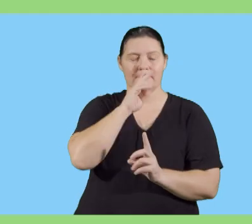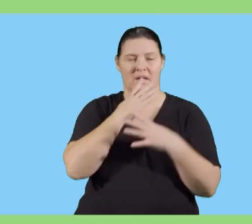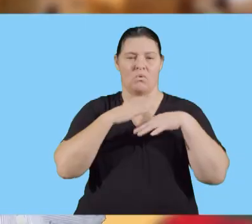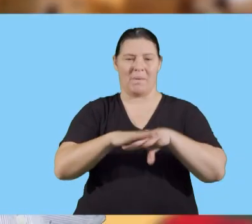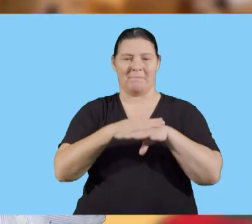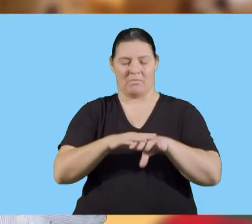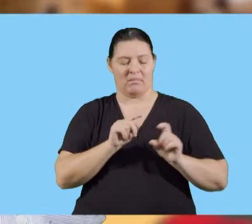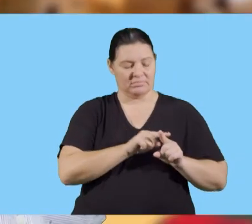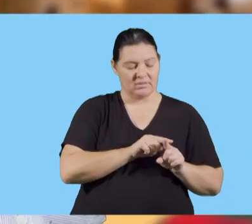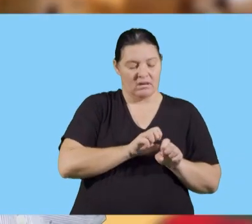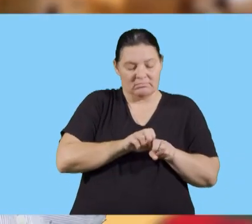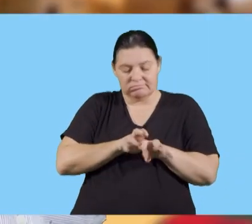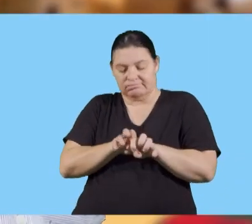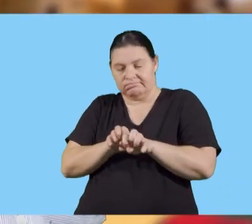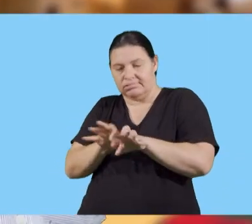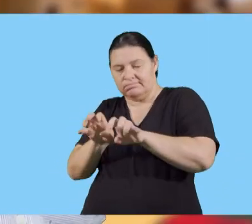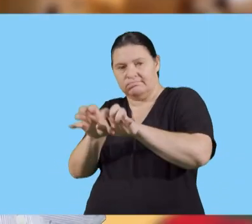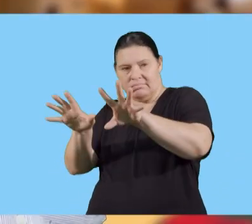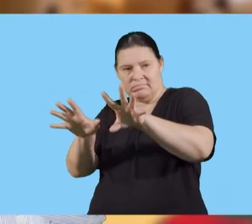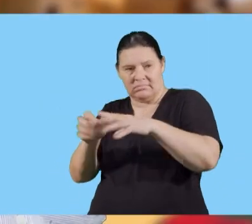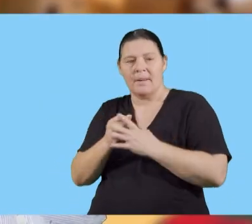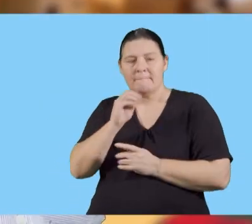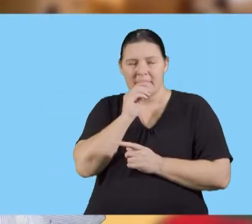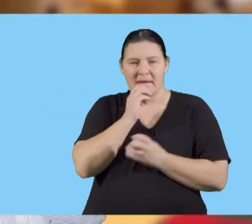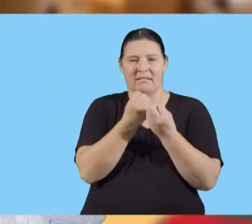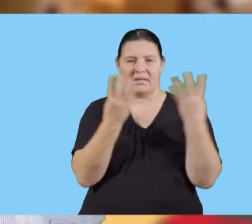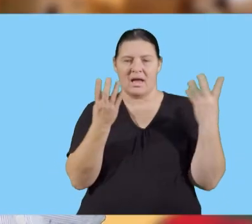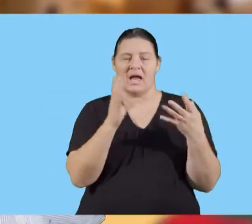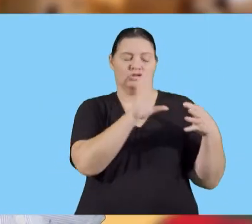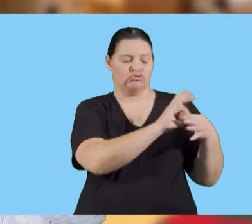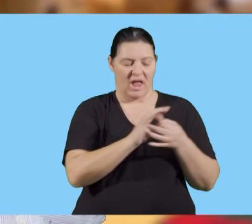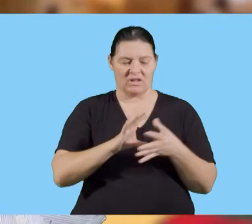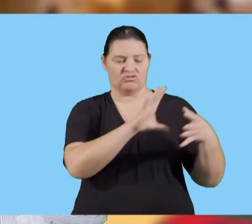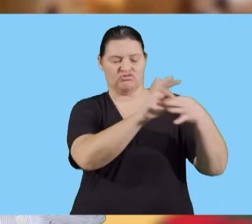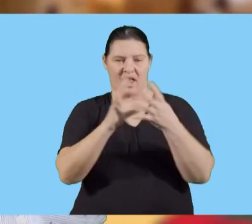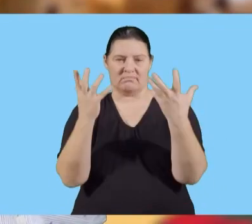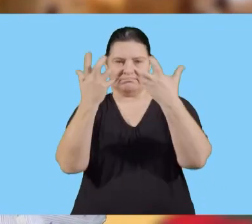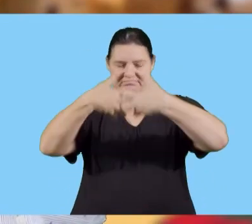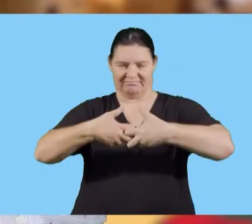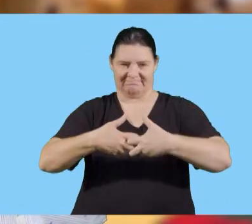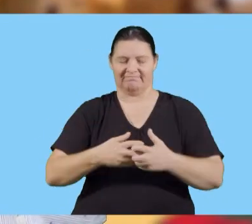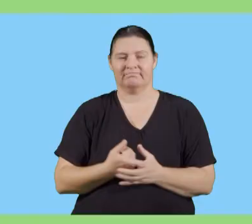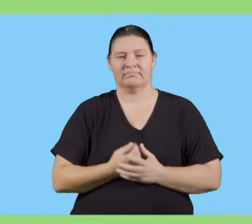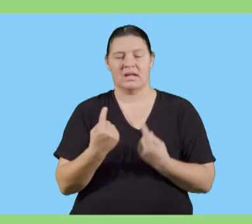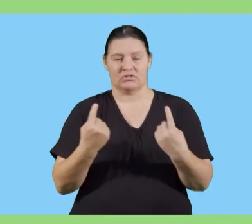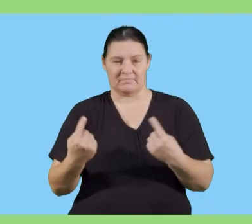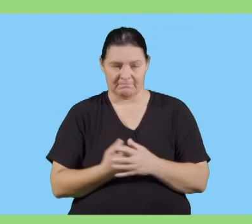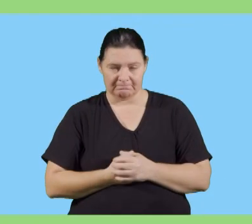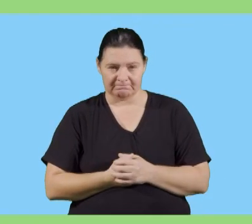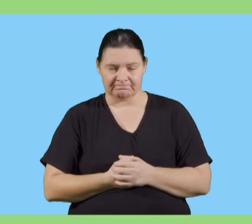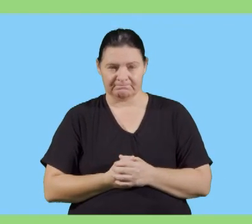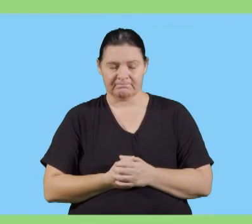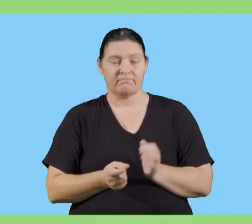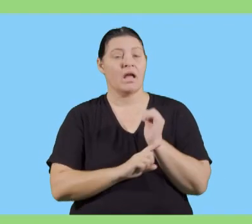is a number of food chains that are just interlinked or that are connected together. Then the last term for this